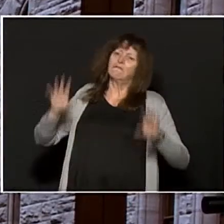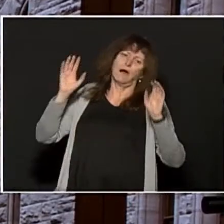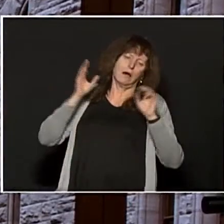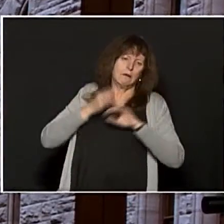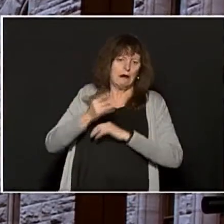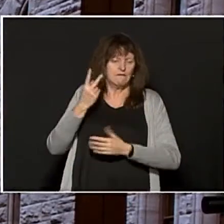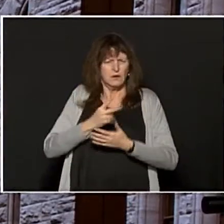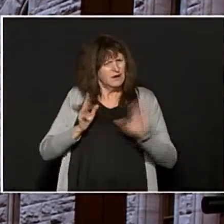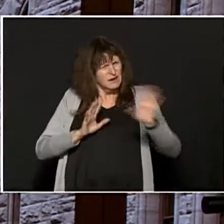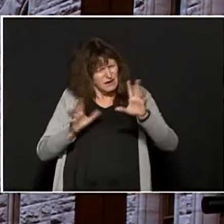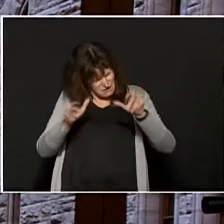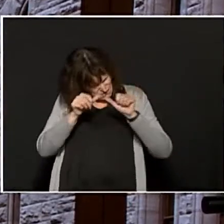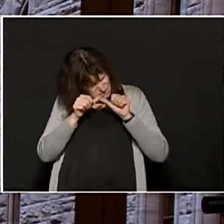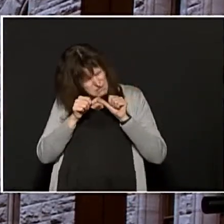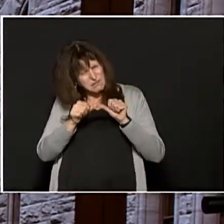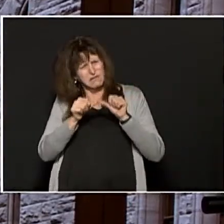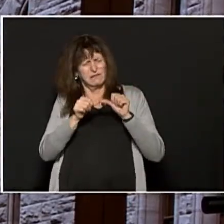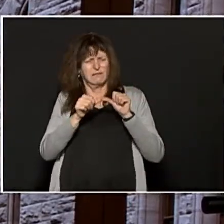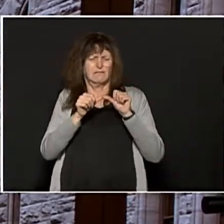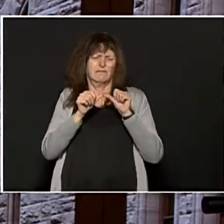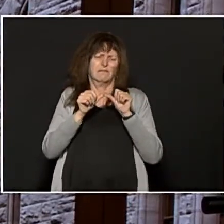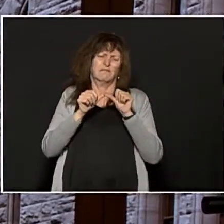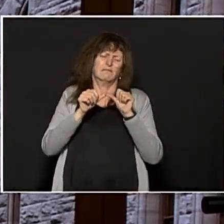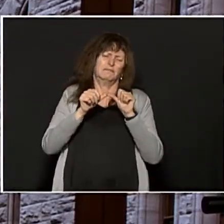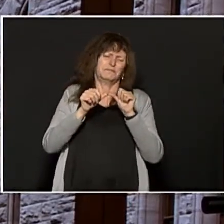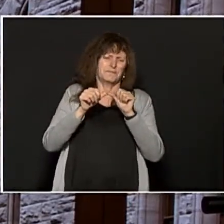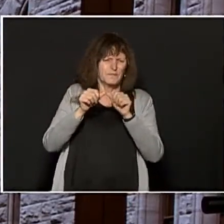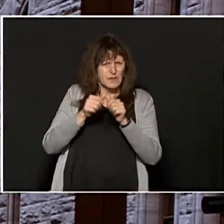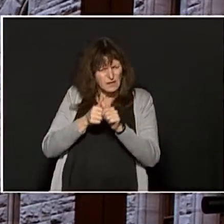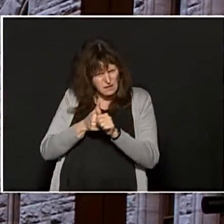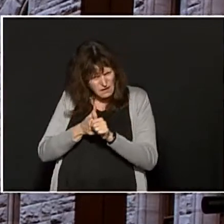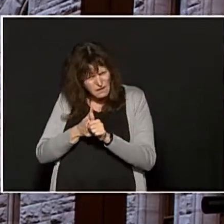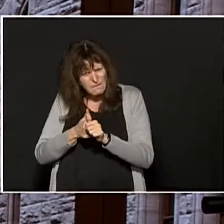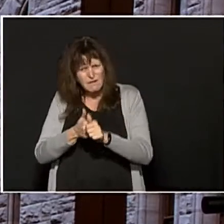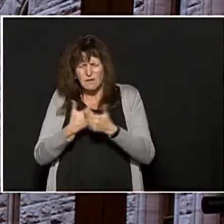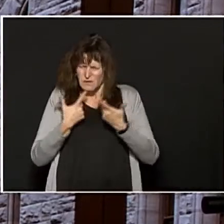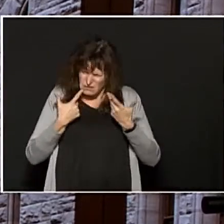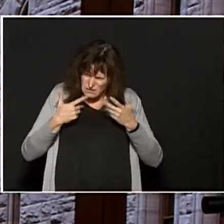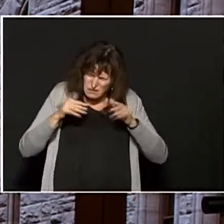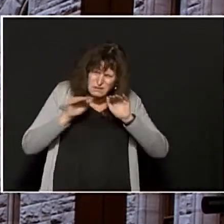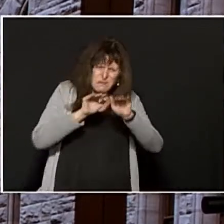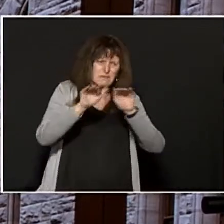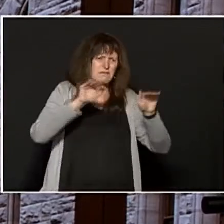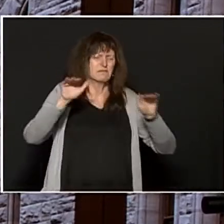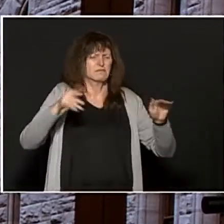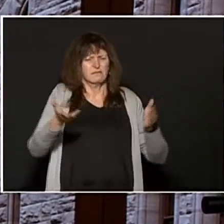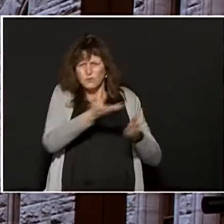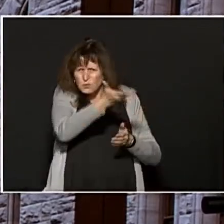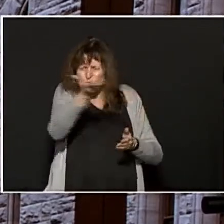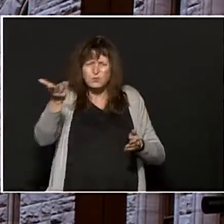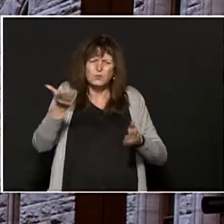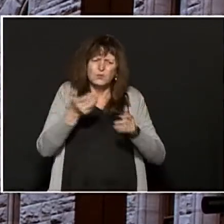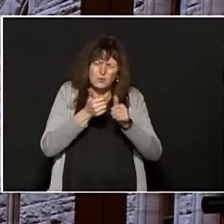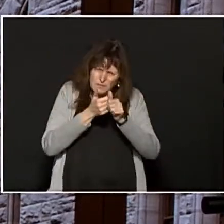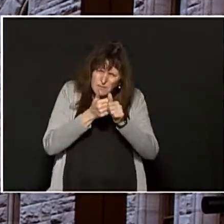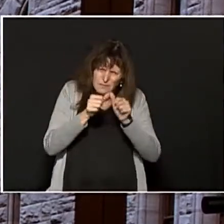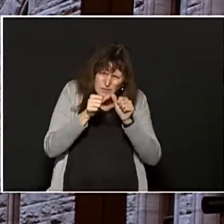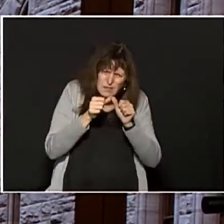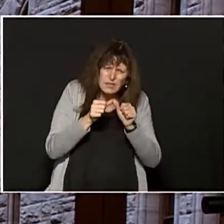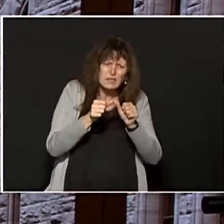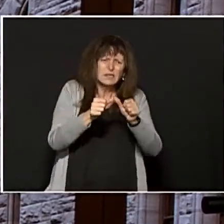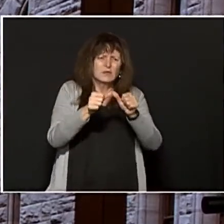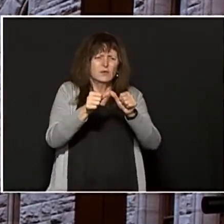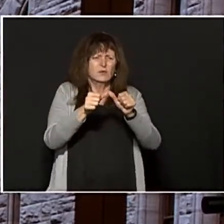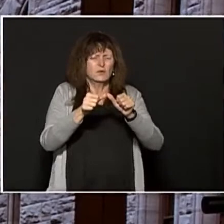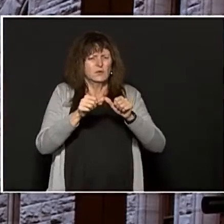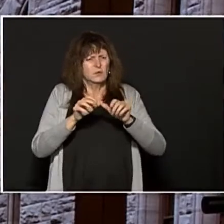up over a period of time. And so we're asking you to stay at the task. We're looking at ways that we can get some things back to you, more of the outdoor